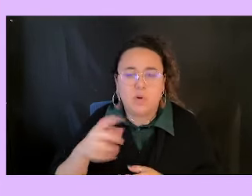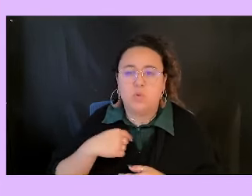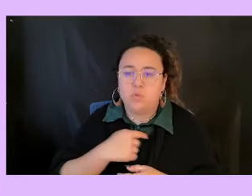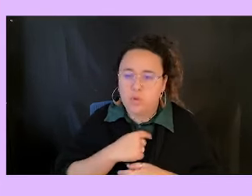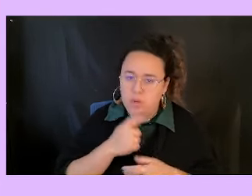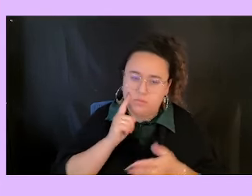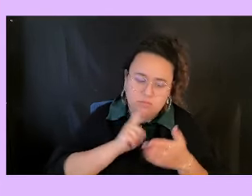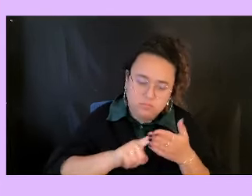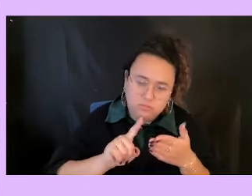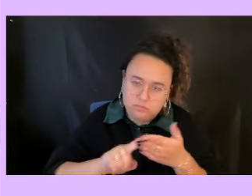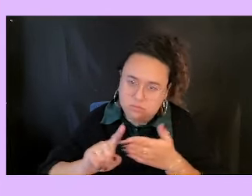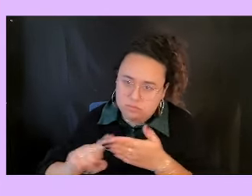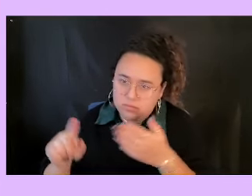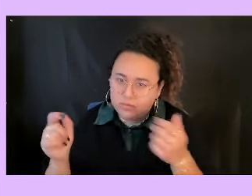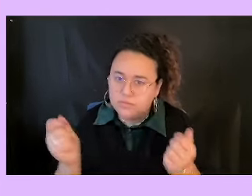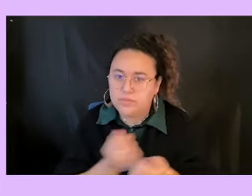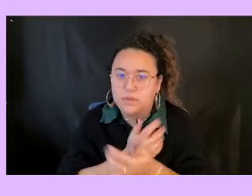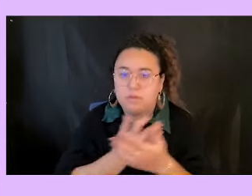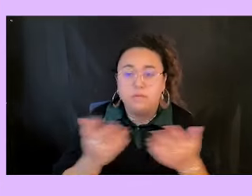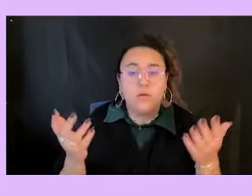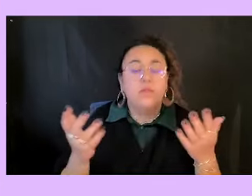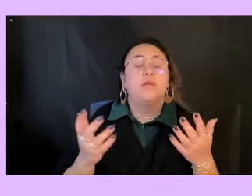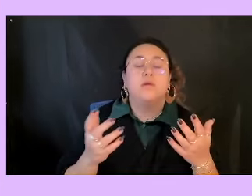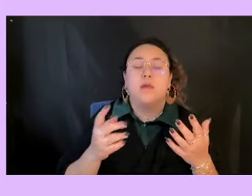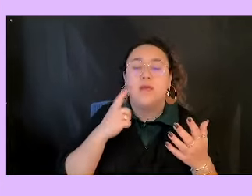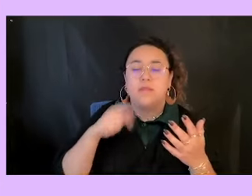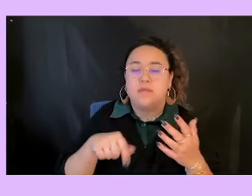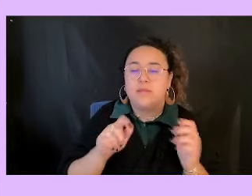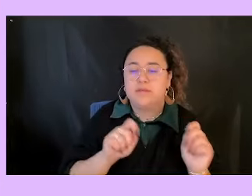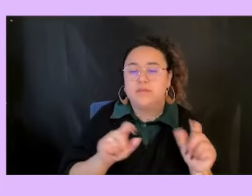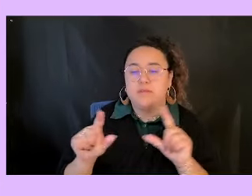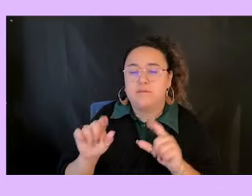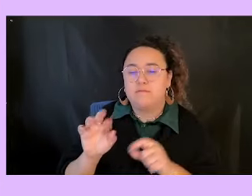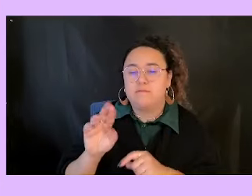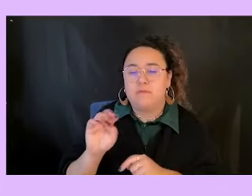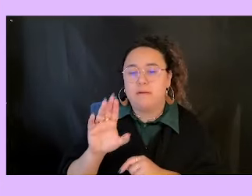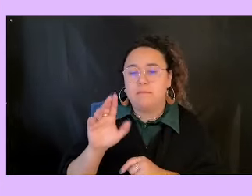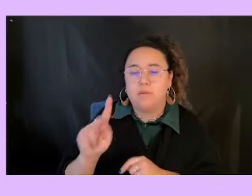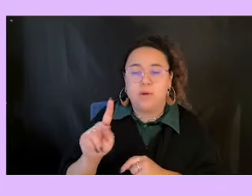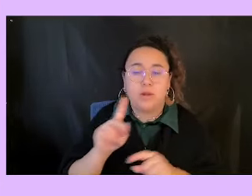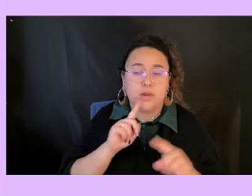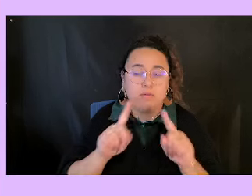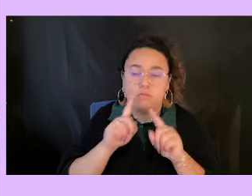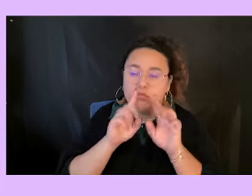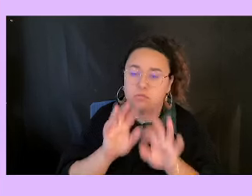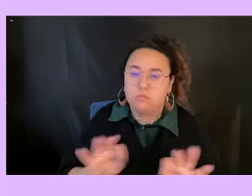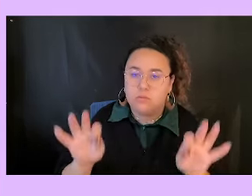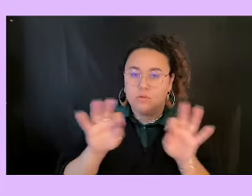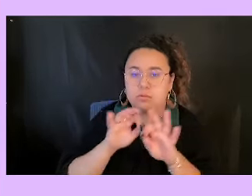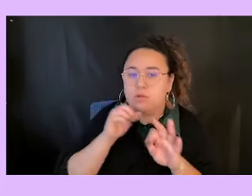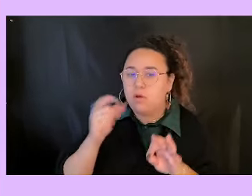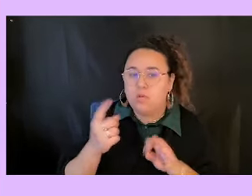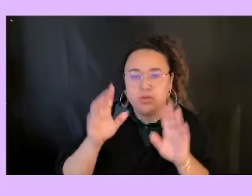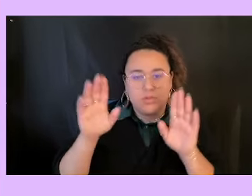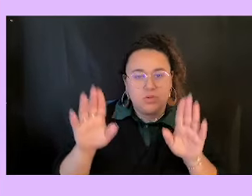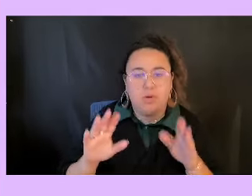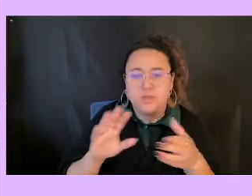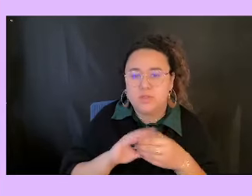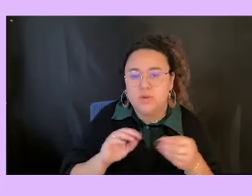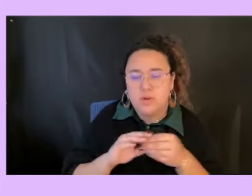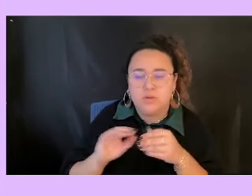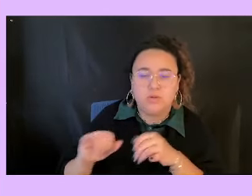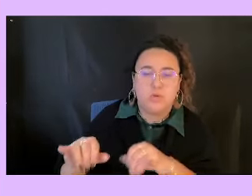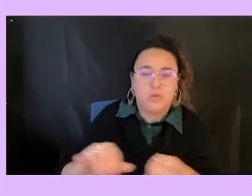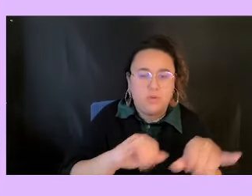this framework and this kind of conversation is really important because we also don't always have a great narrative, kind of unified narrative